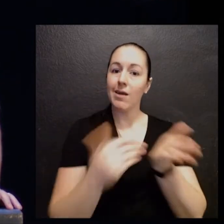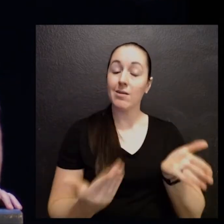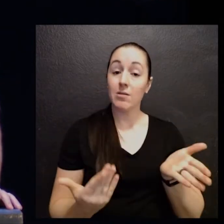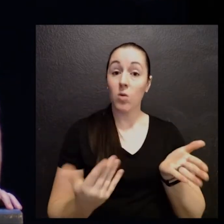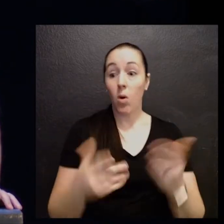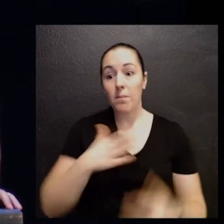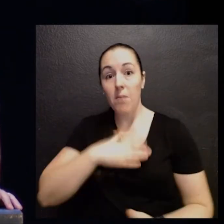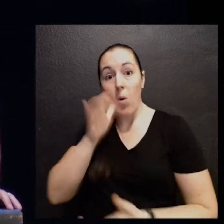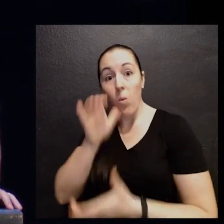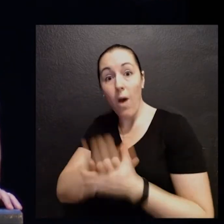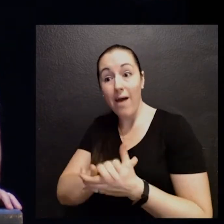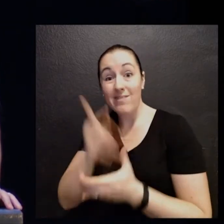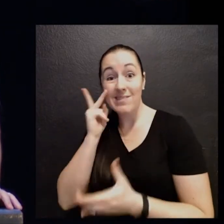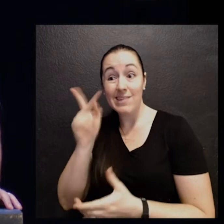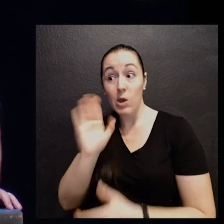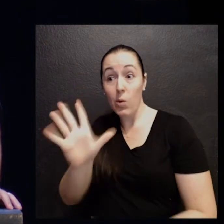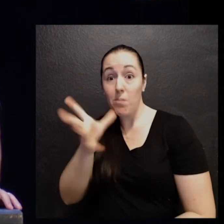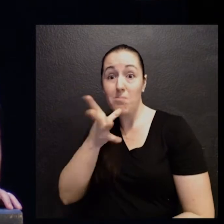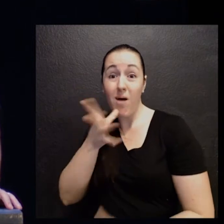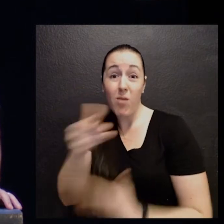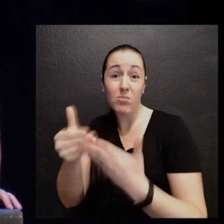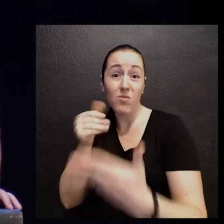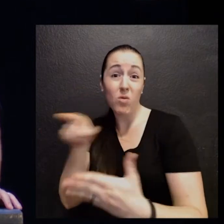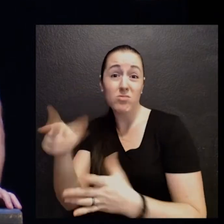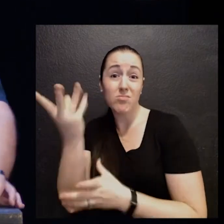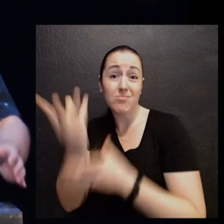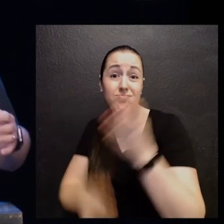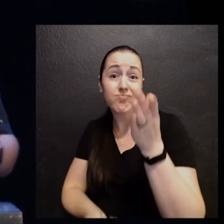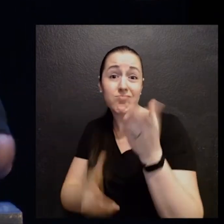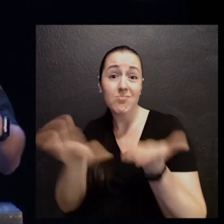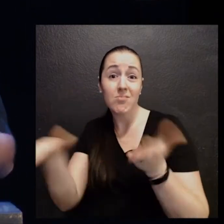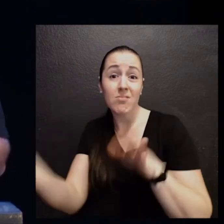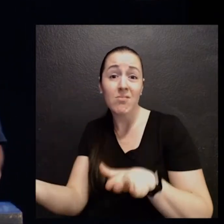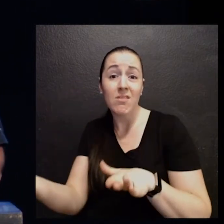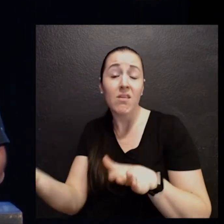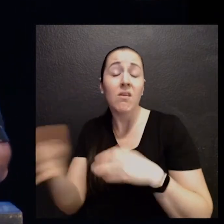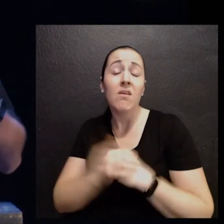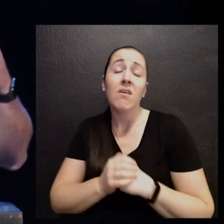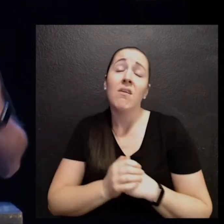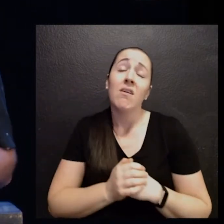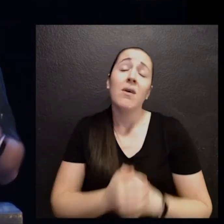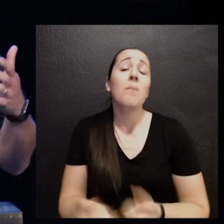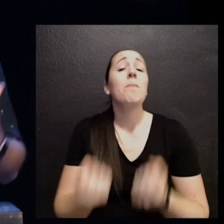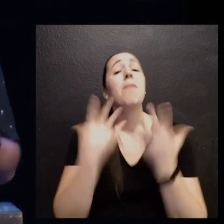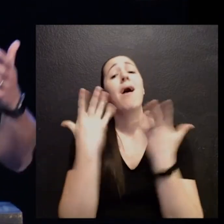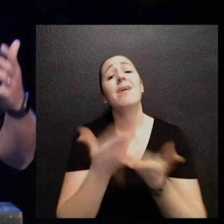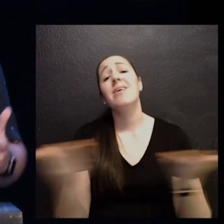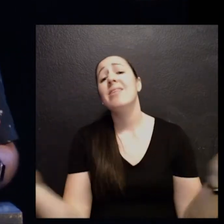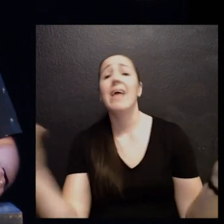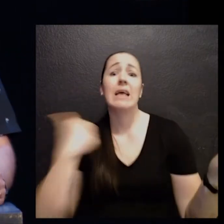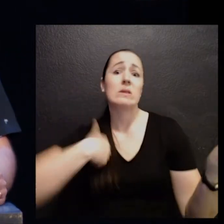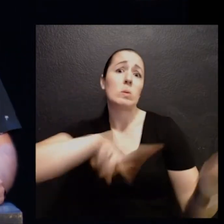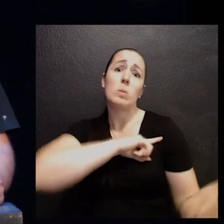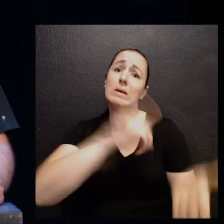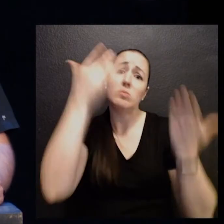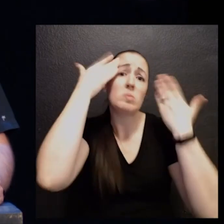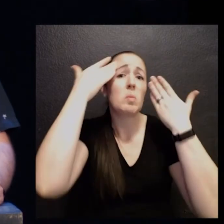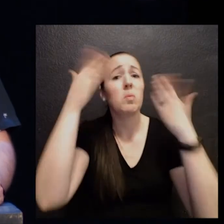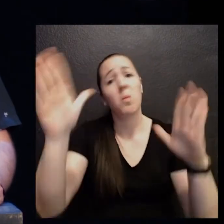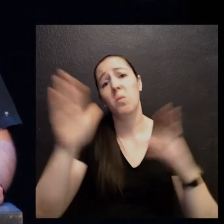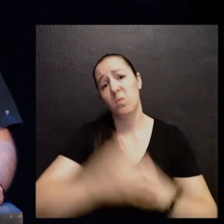wife will be able to see her mom before she passes away. There are so many things that we don't know.